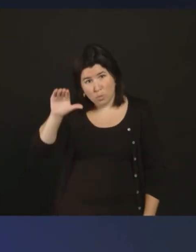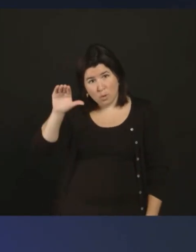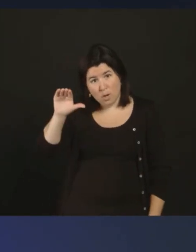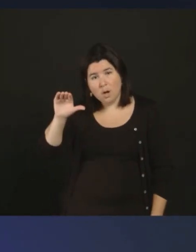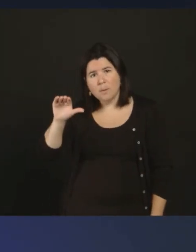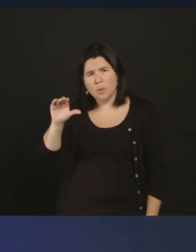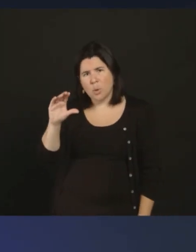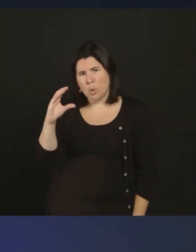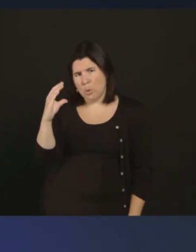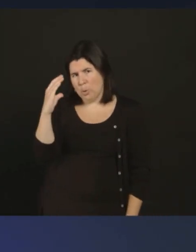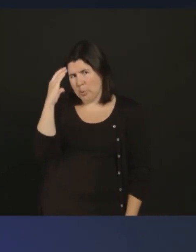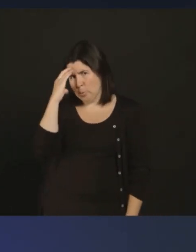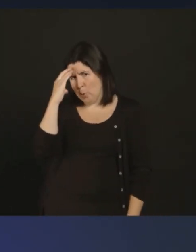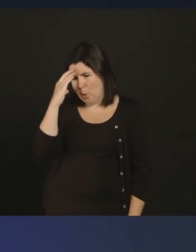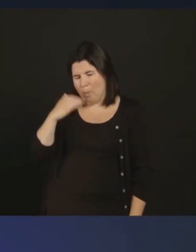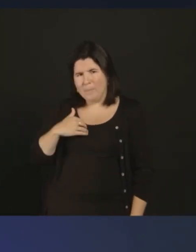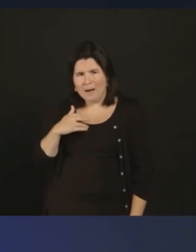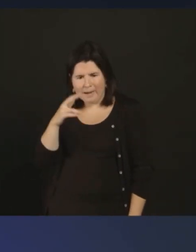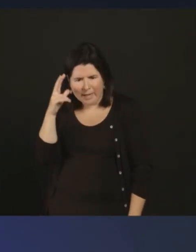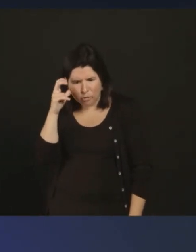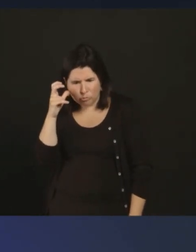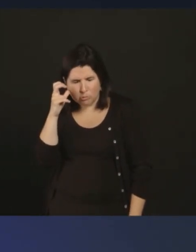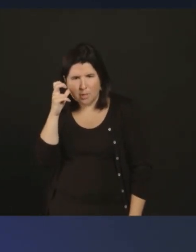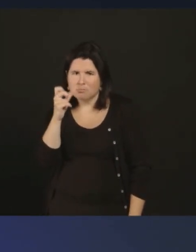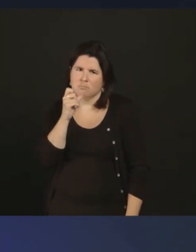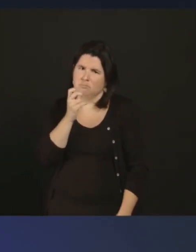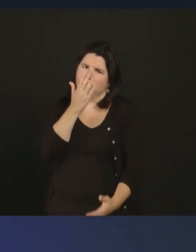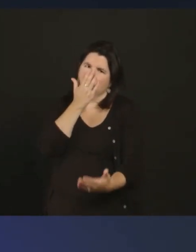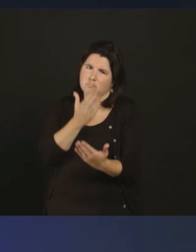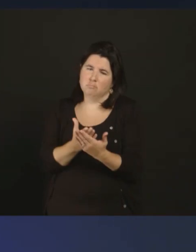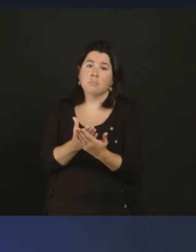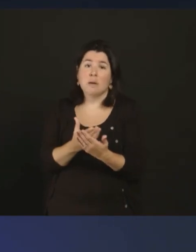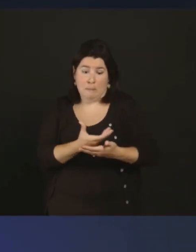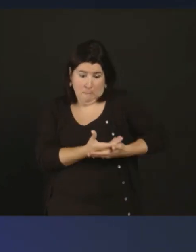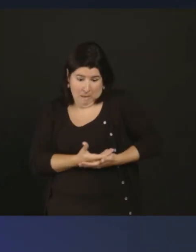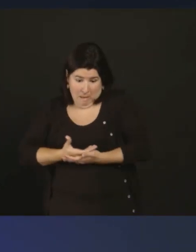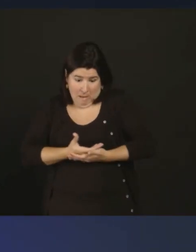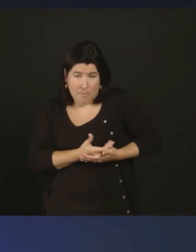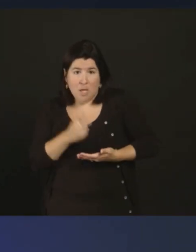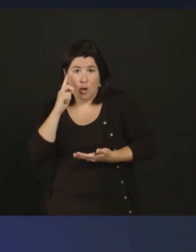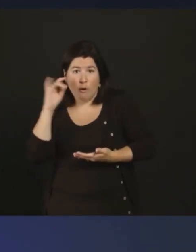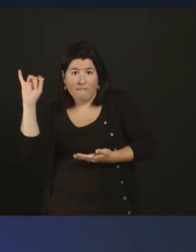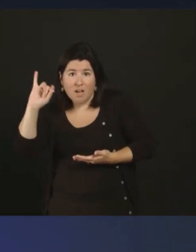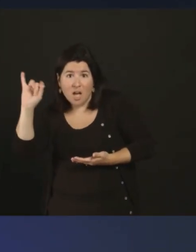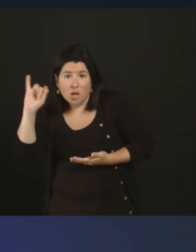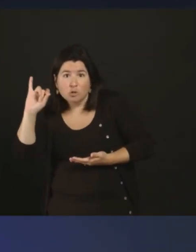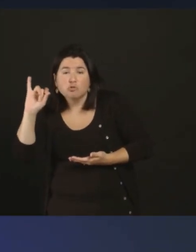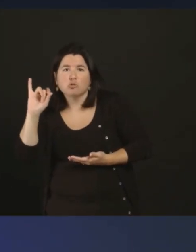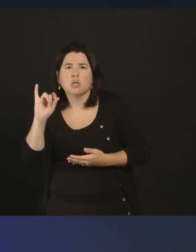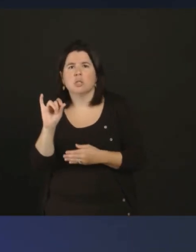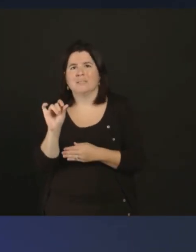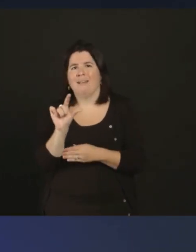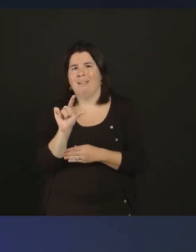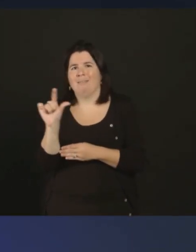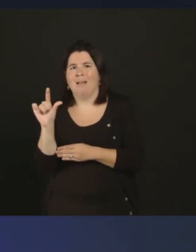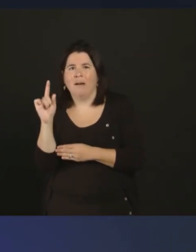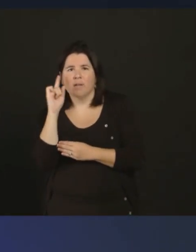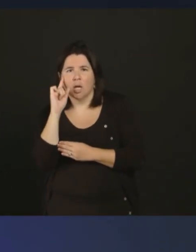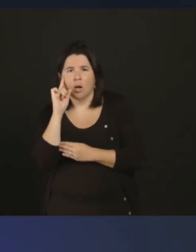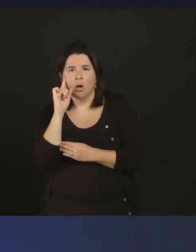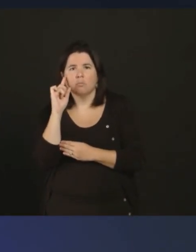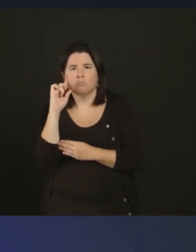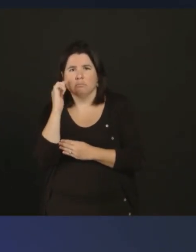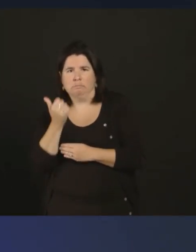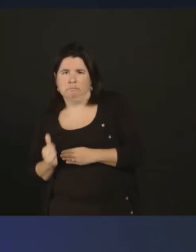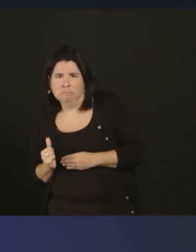Growing up, I knew that my hearing was not good. Ear infections as a baby led to severe loss in my left ear, but the right was functionally